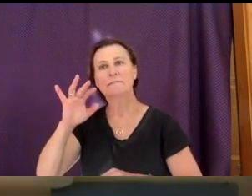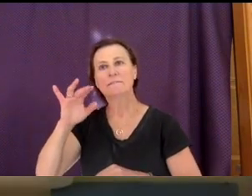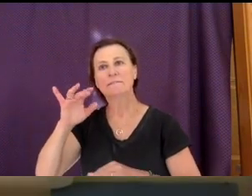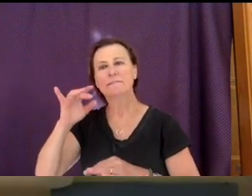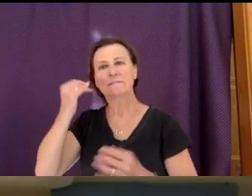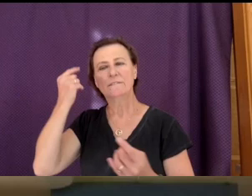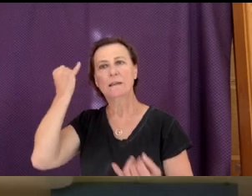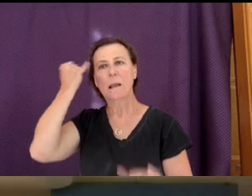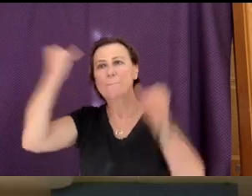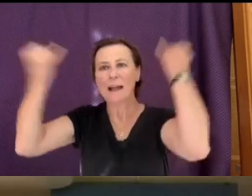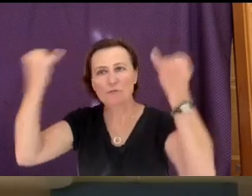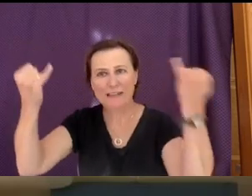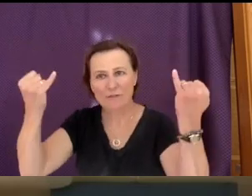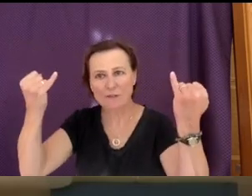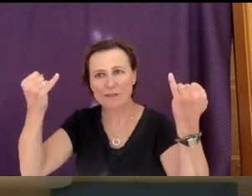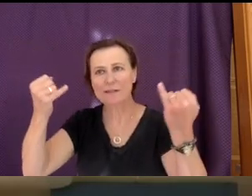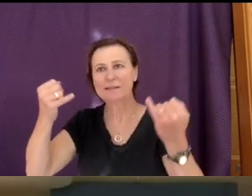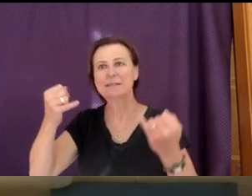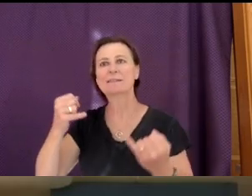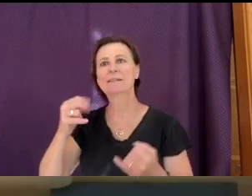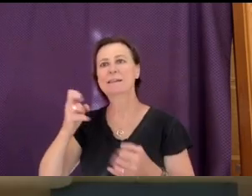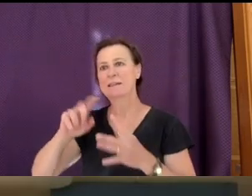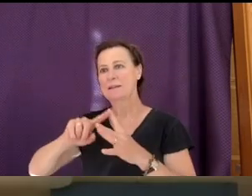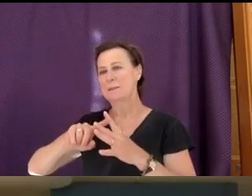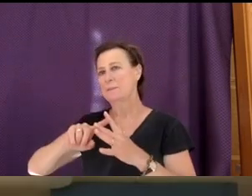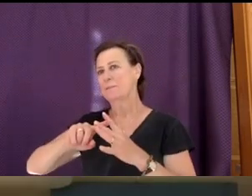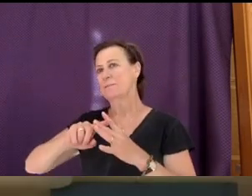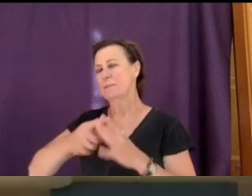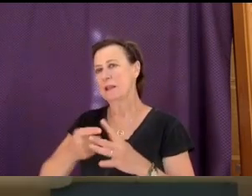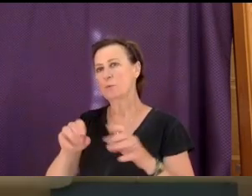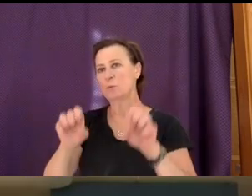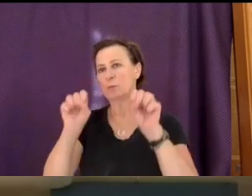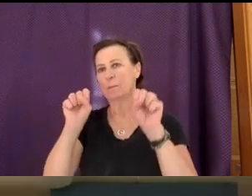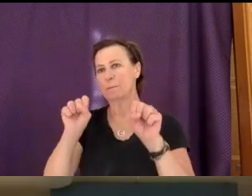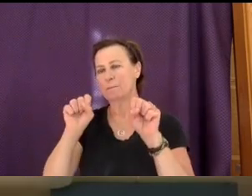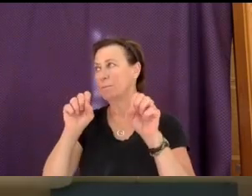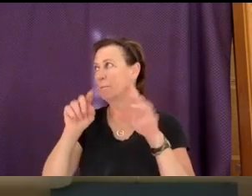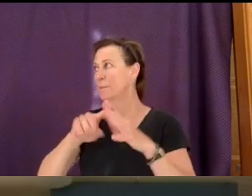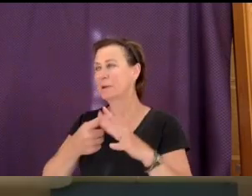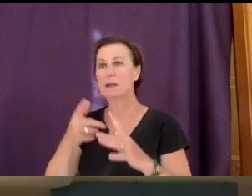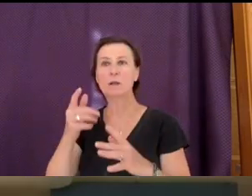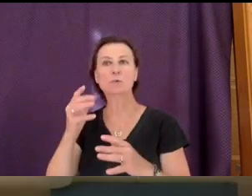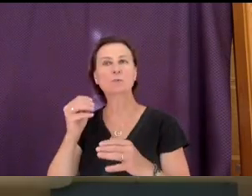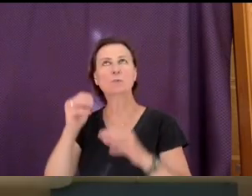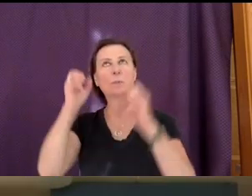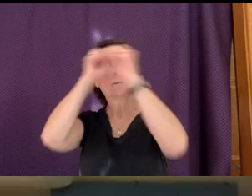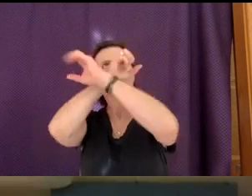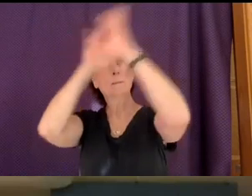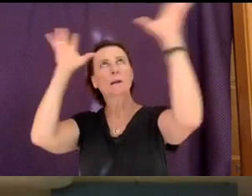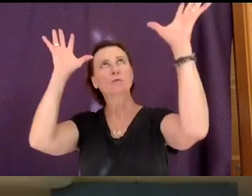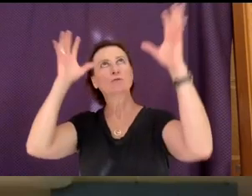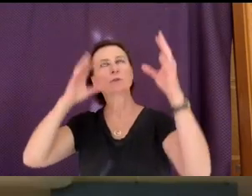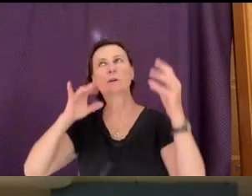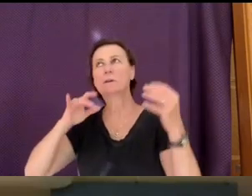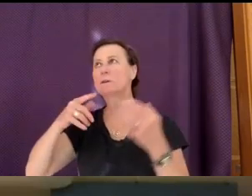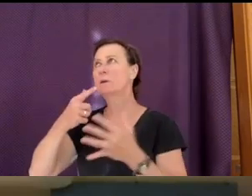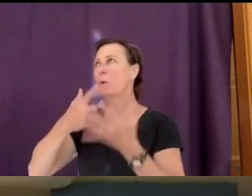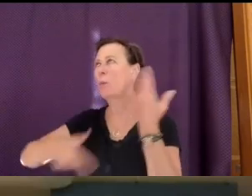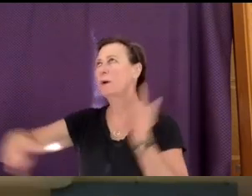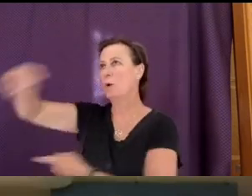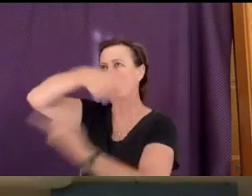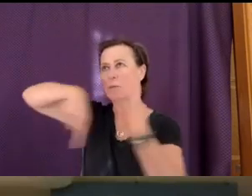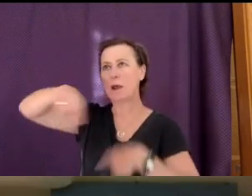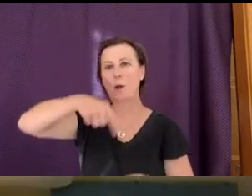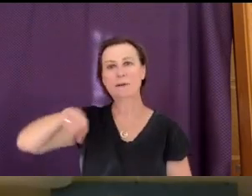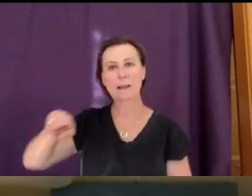He became able to picture the scene around him with both accuracy